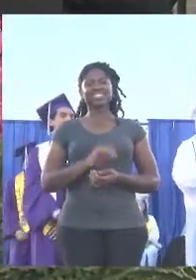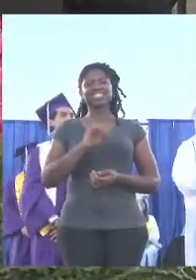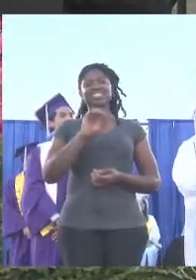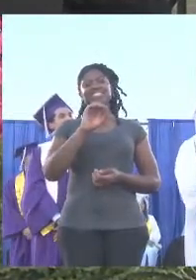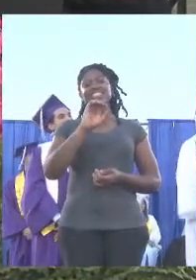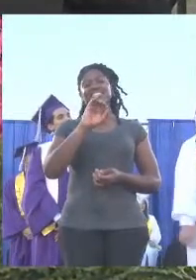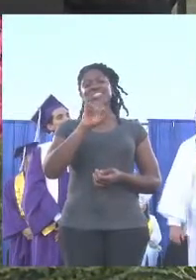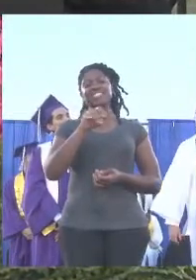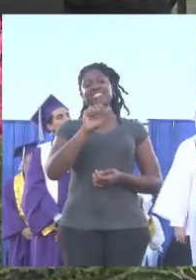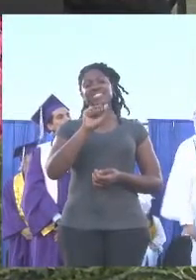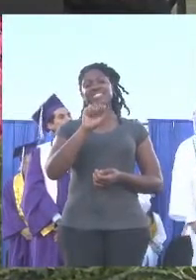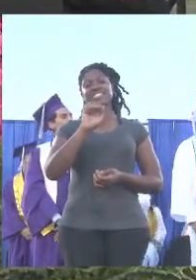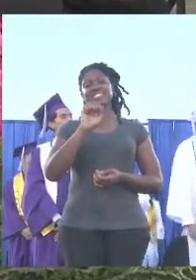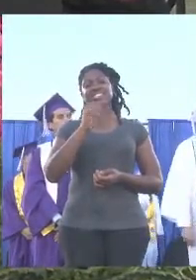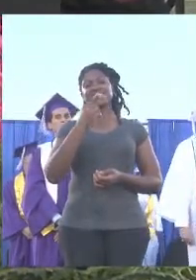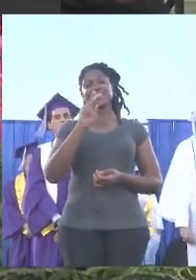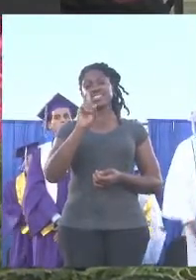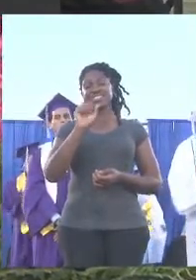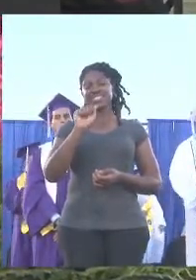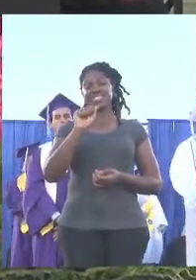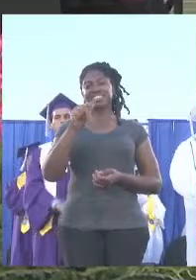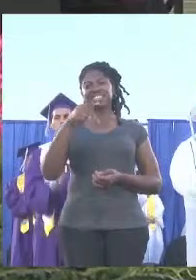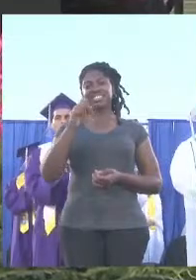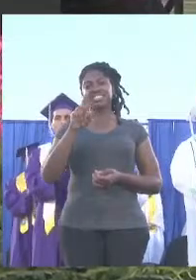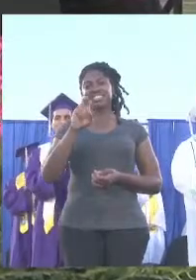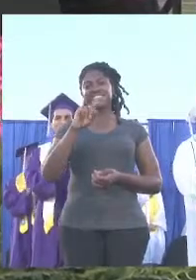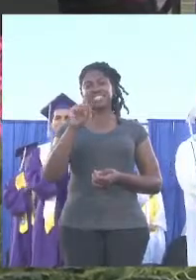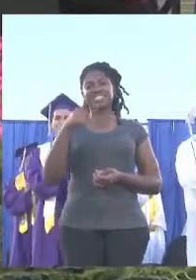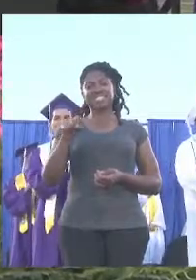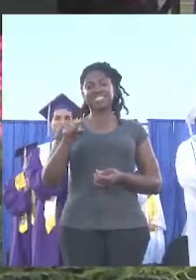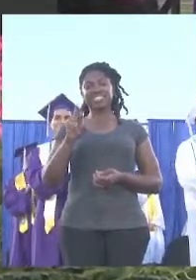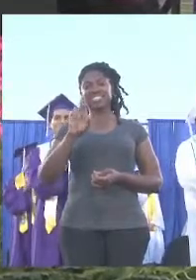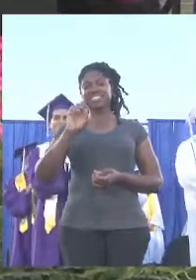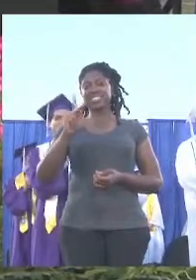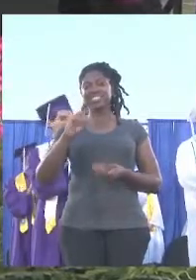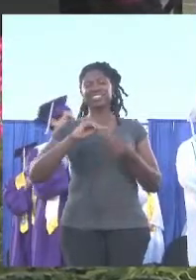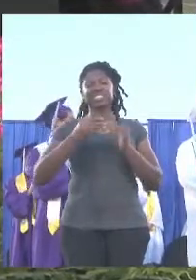Yahaira Perez, ranked number 9.